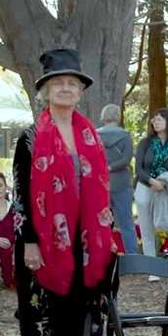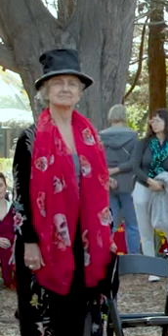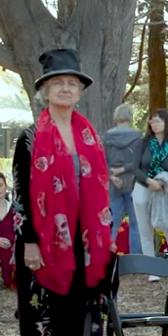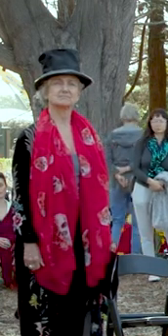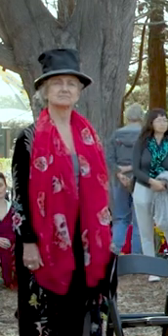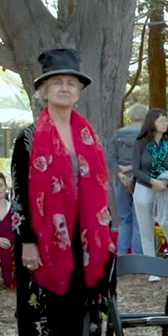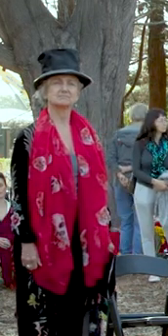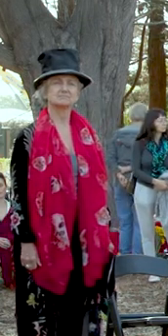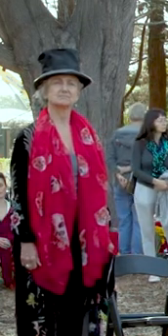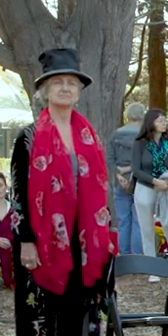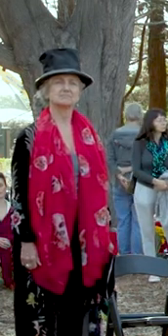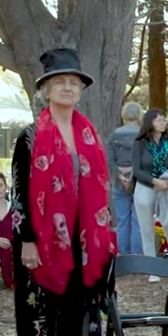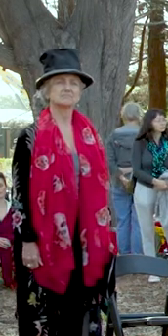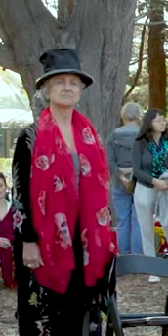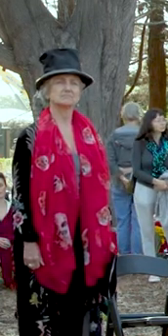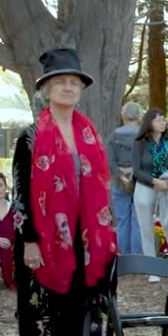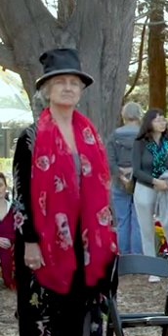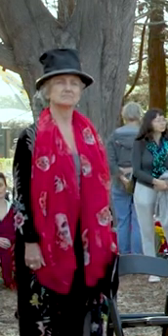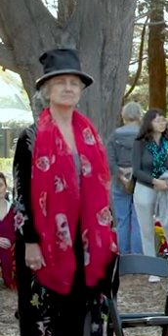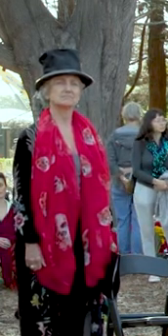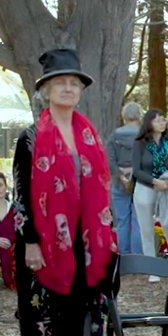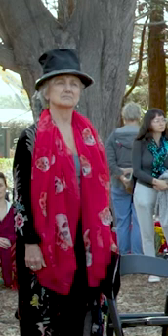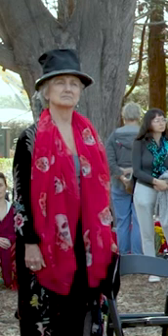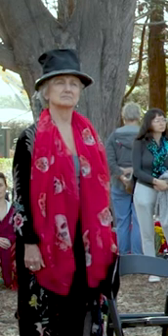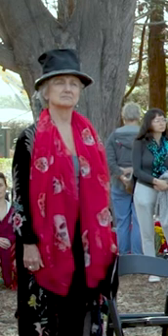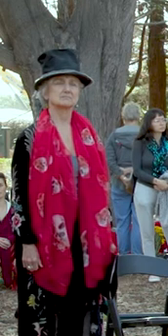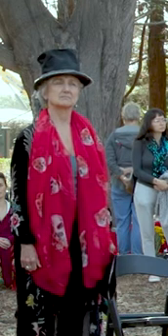Cyrus Bear Spurlock,